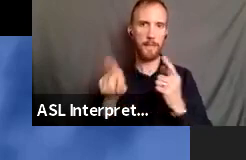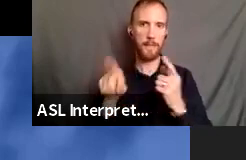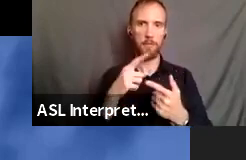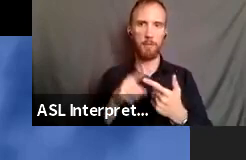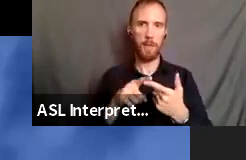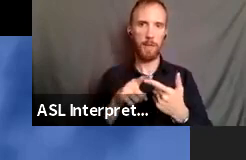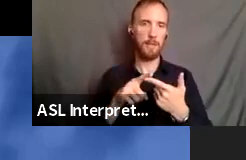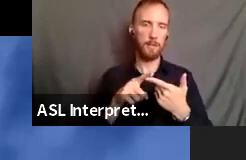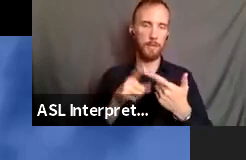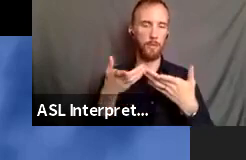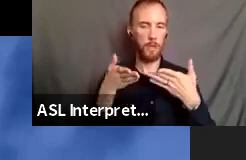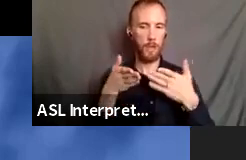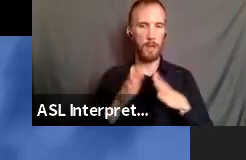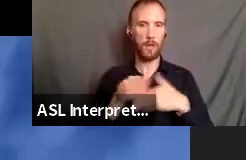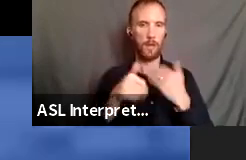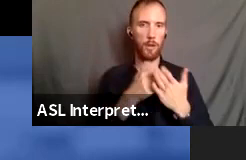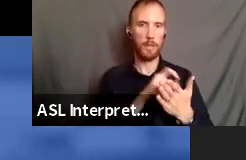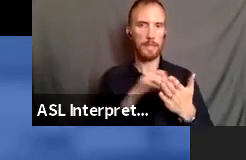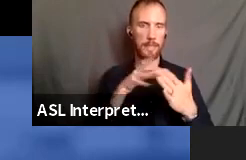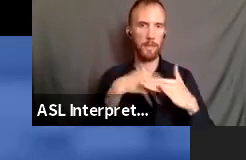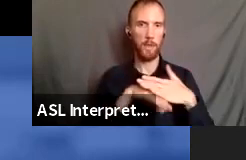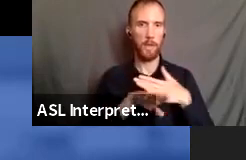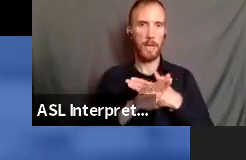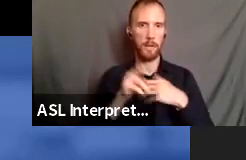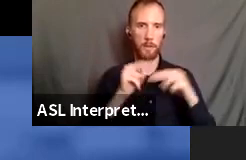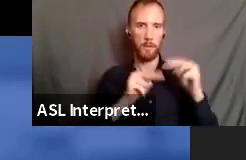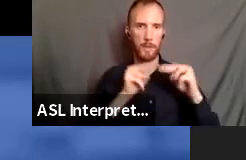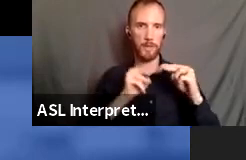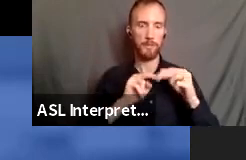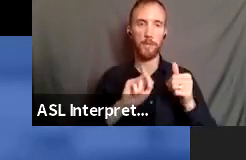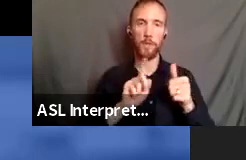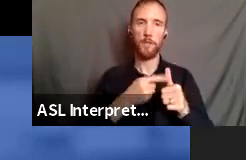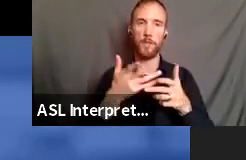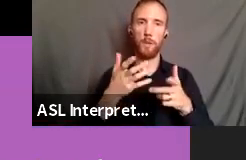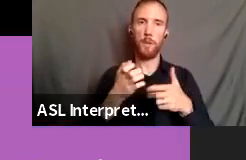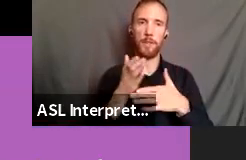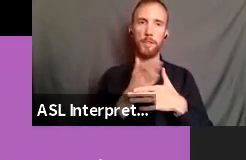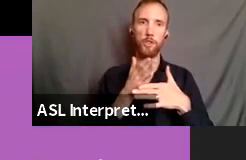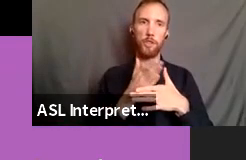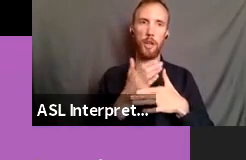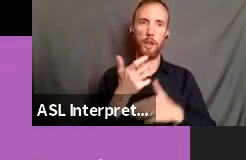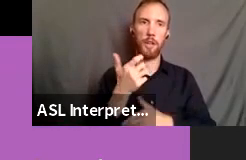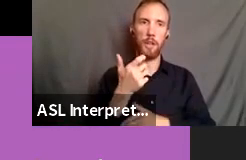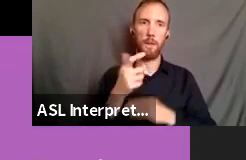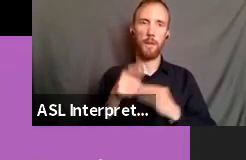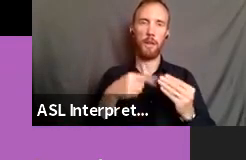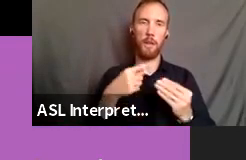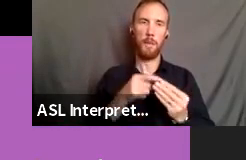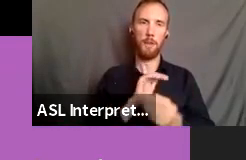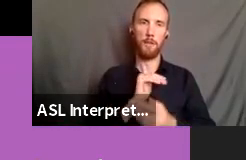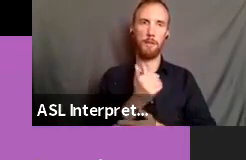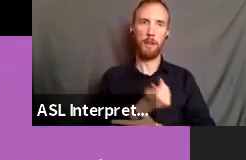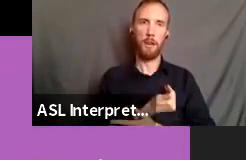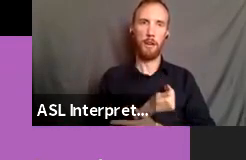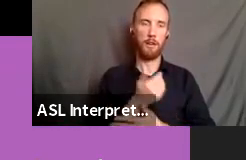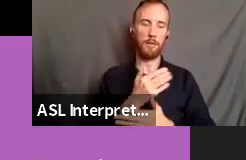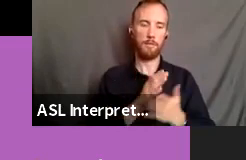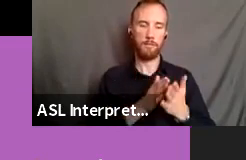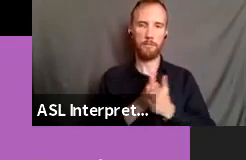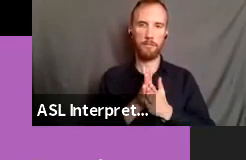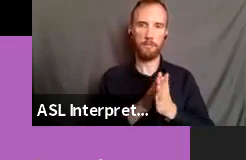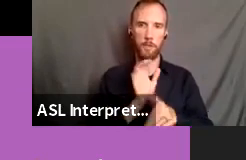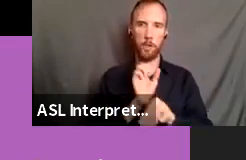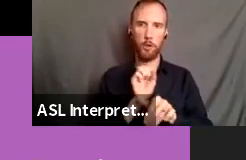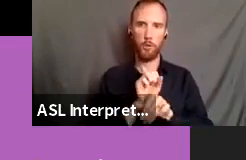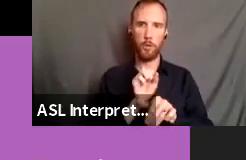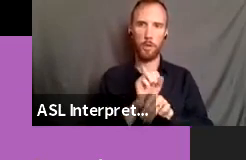into the building so i want to really just start by um sharing a little bit about our reopening efforts we